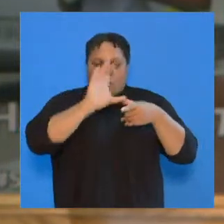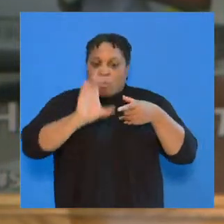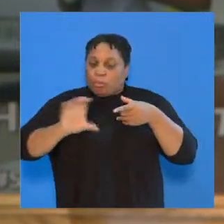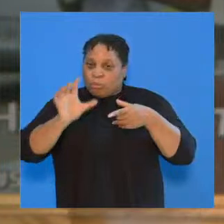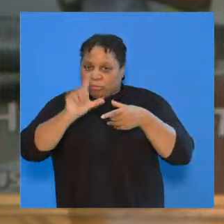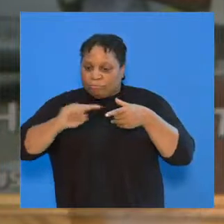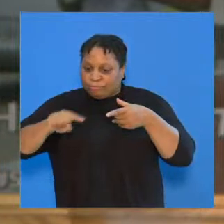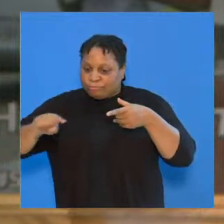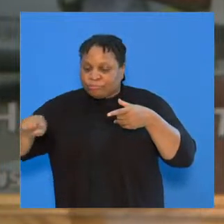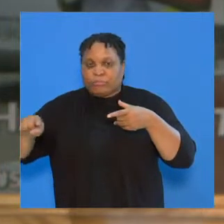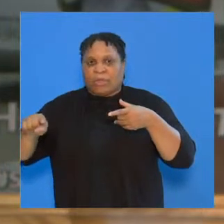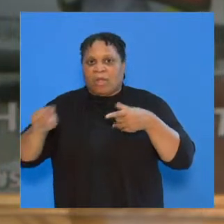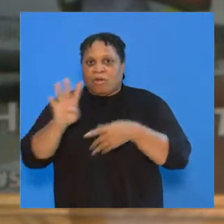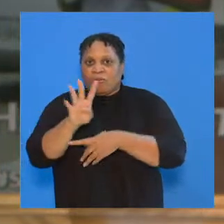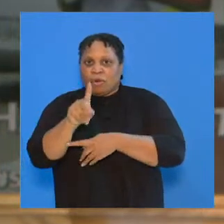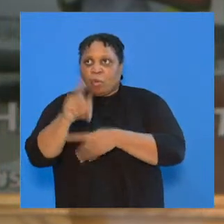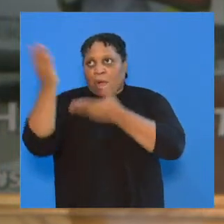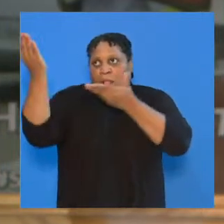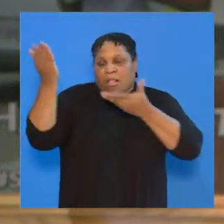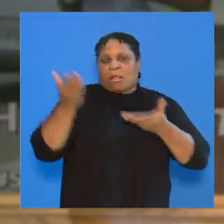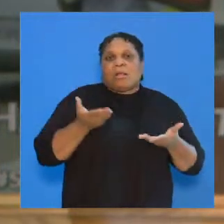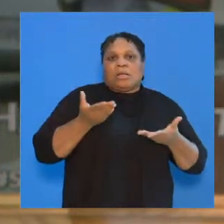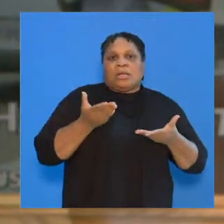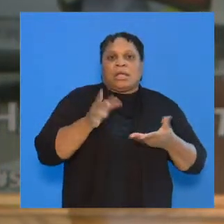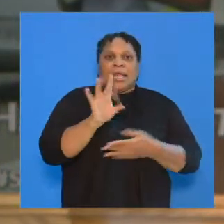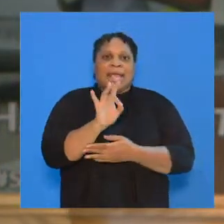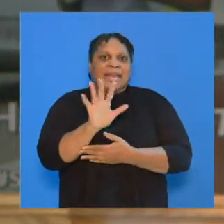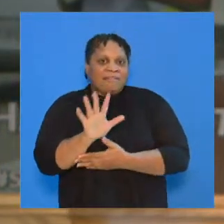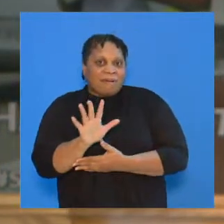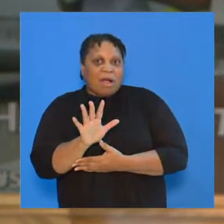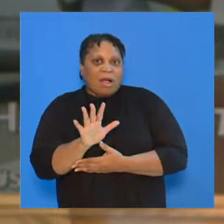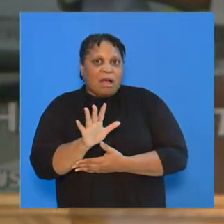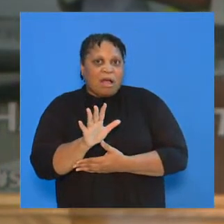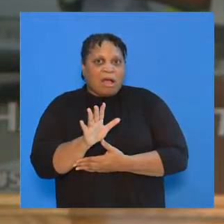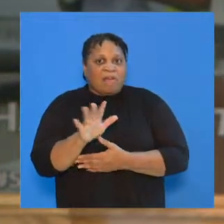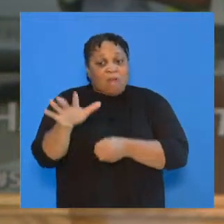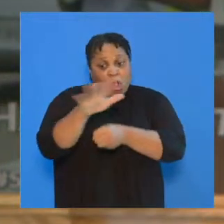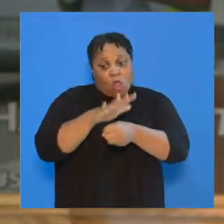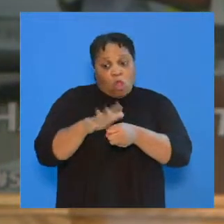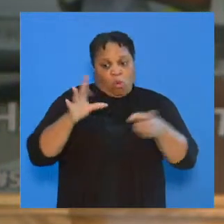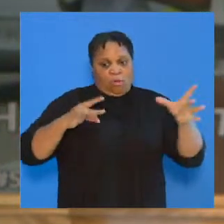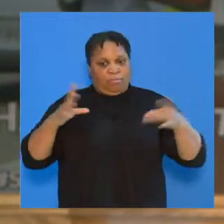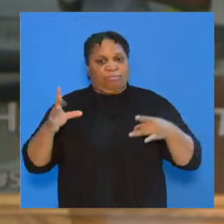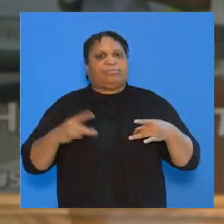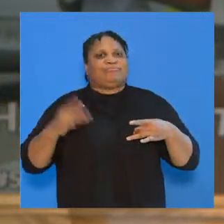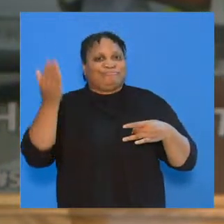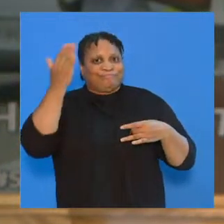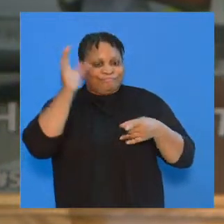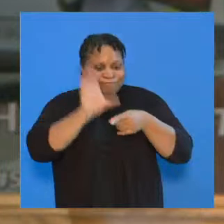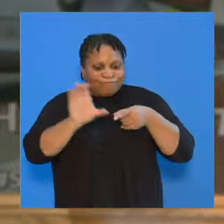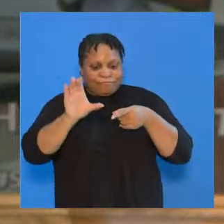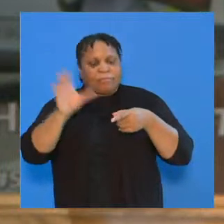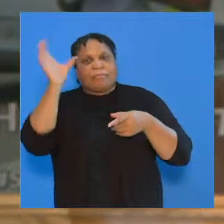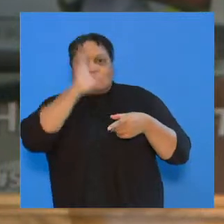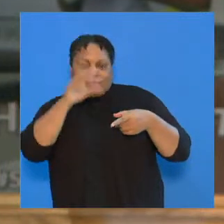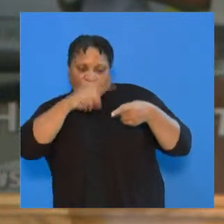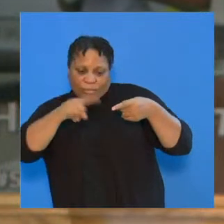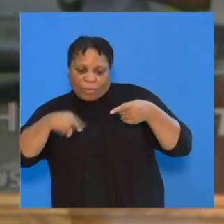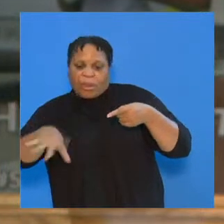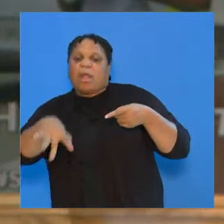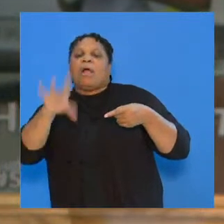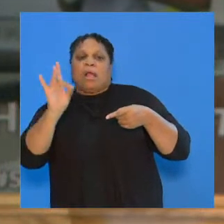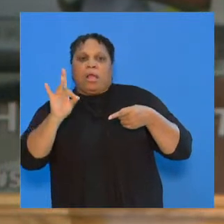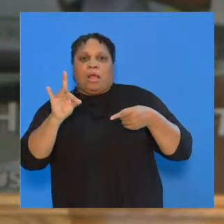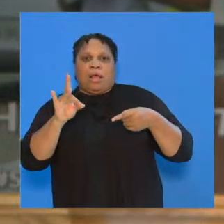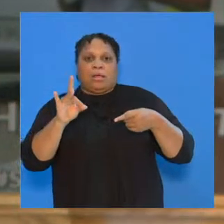follows. 41 are imported, 85 are local transmission with known contact, 12 are local